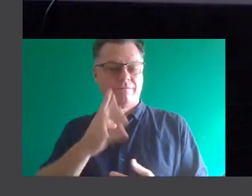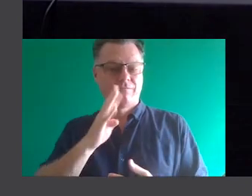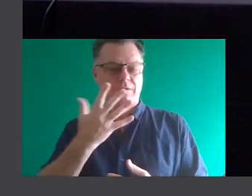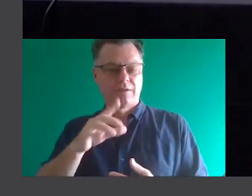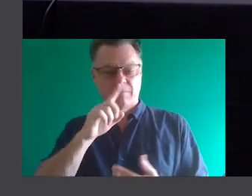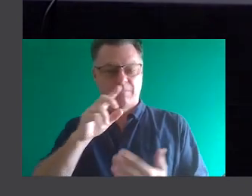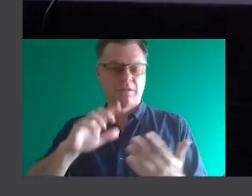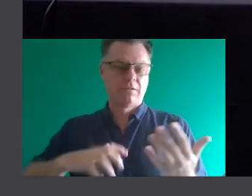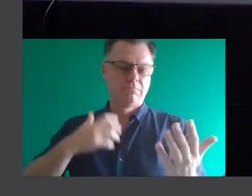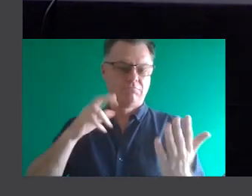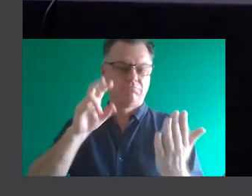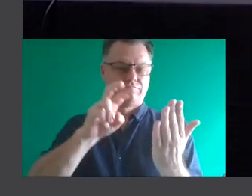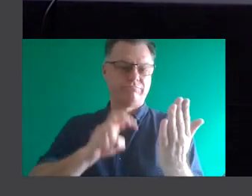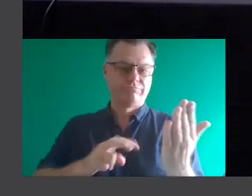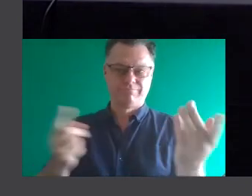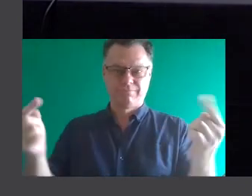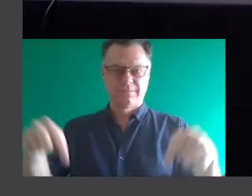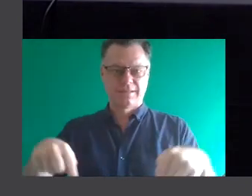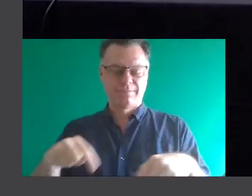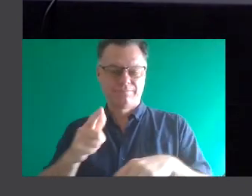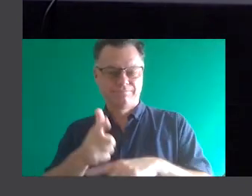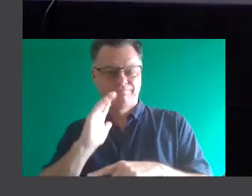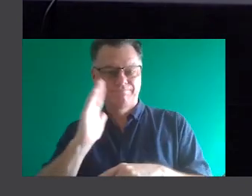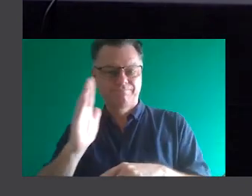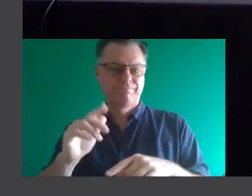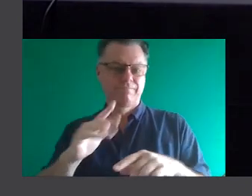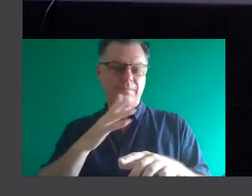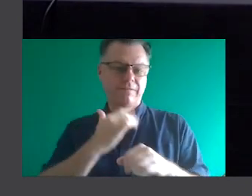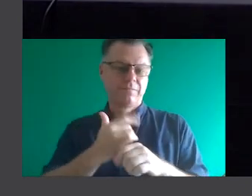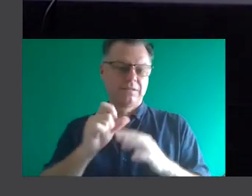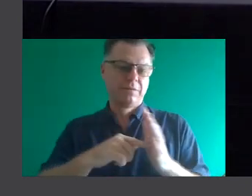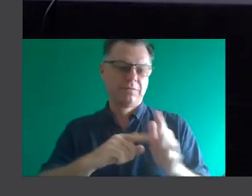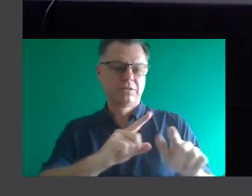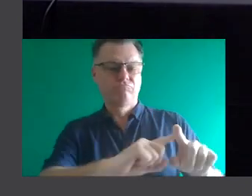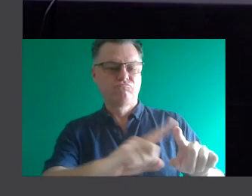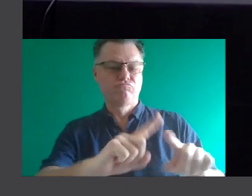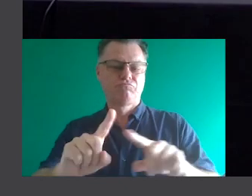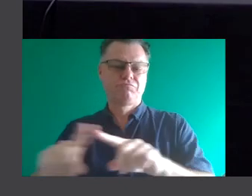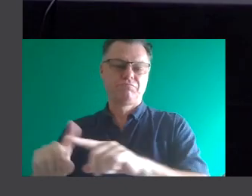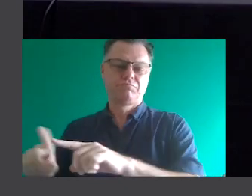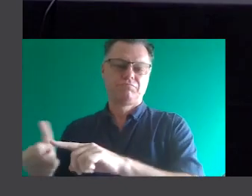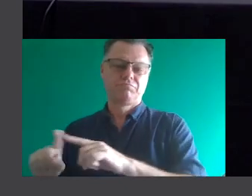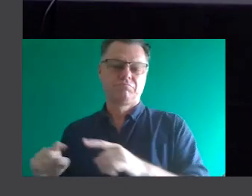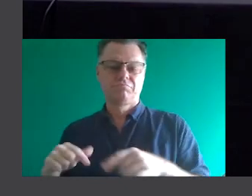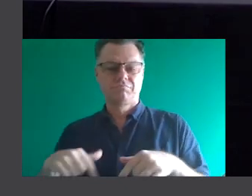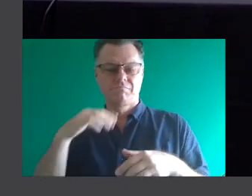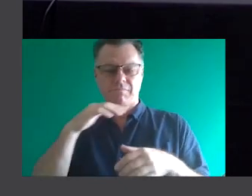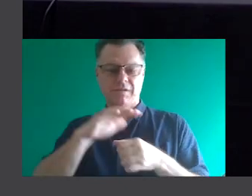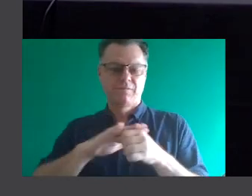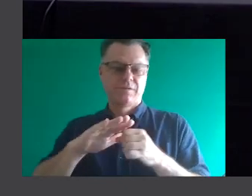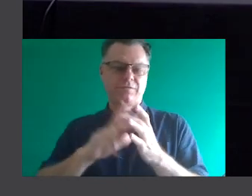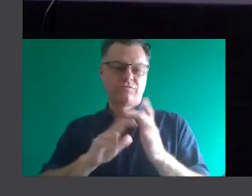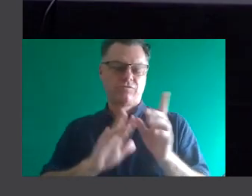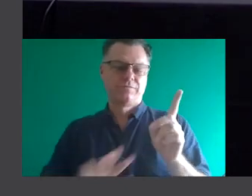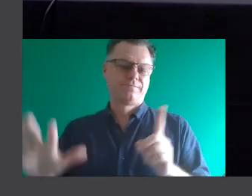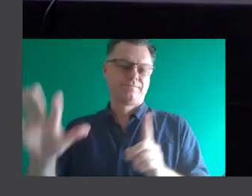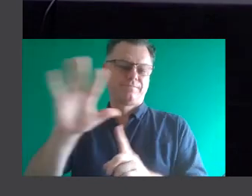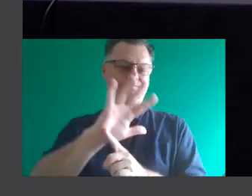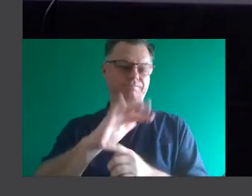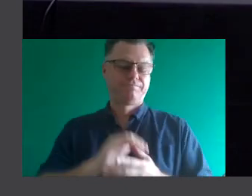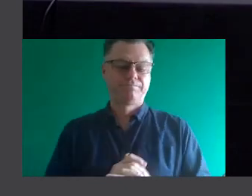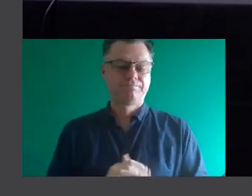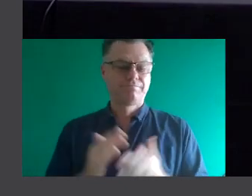We've received over 450 registrations for this webinar from agencies right across all parts